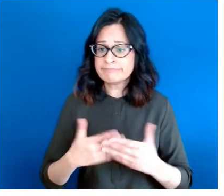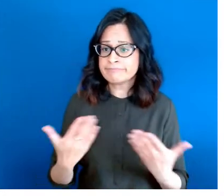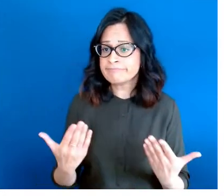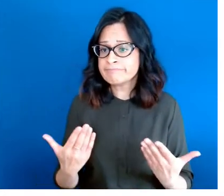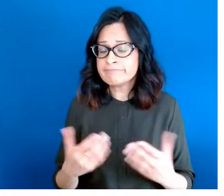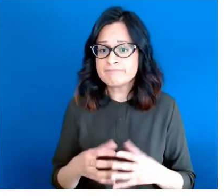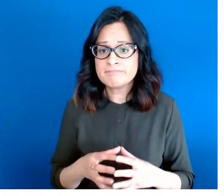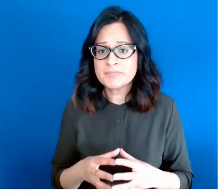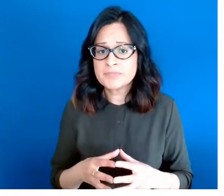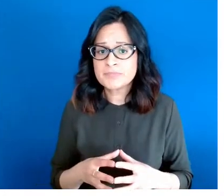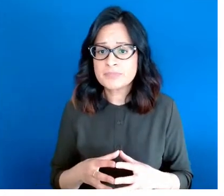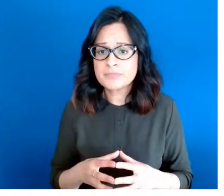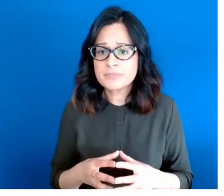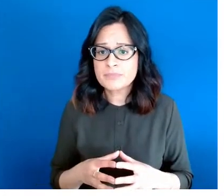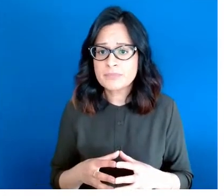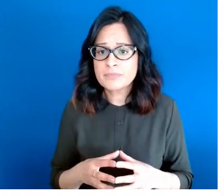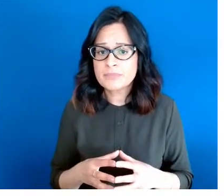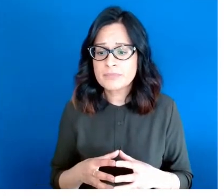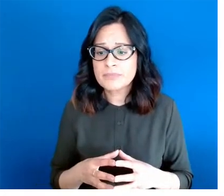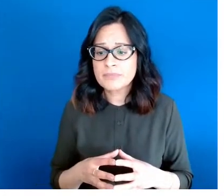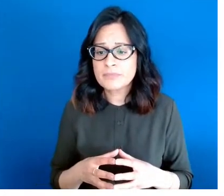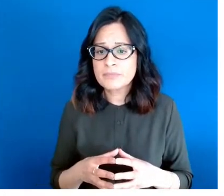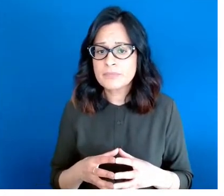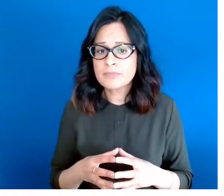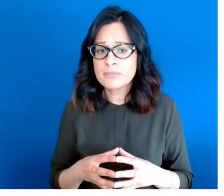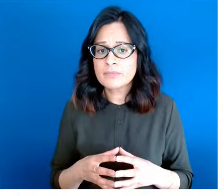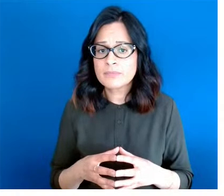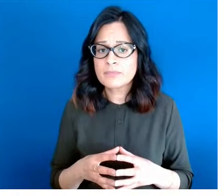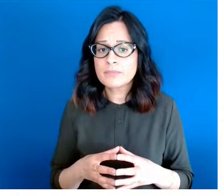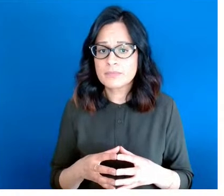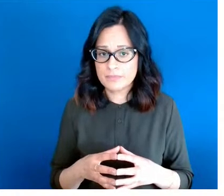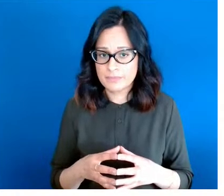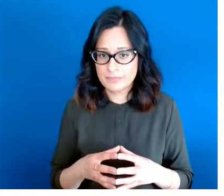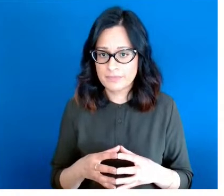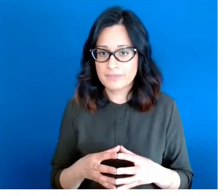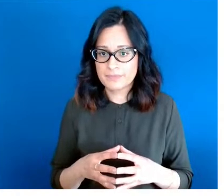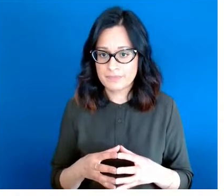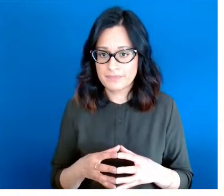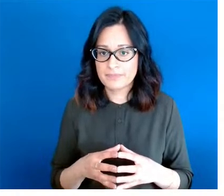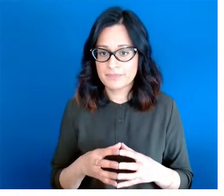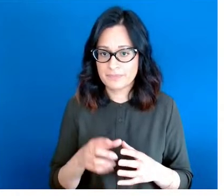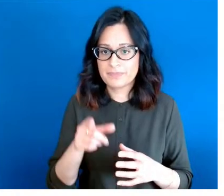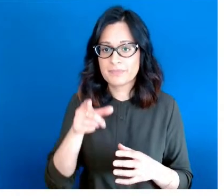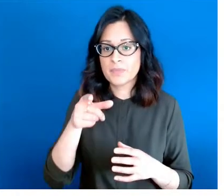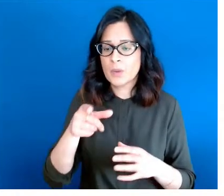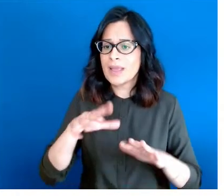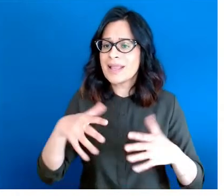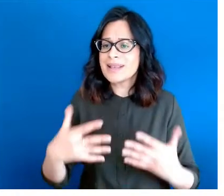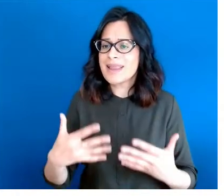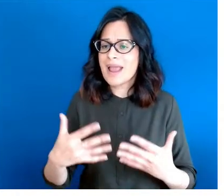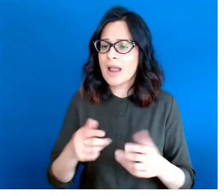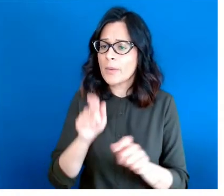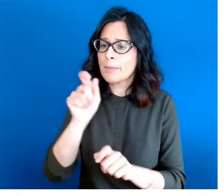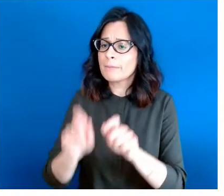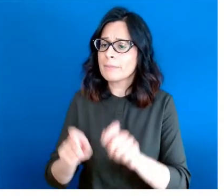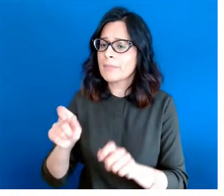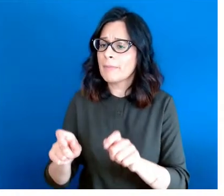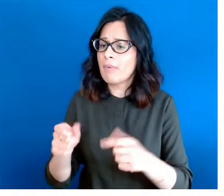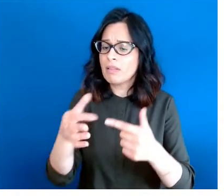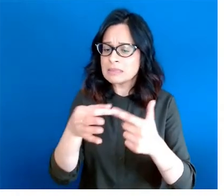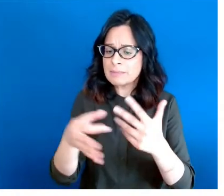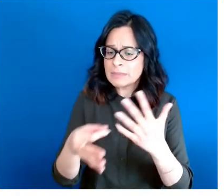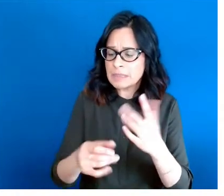So just to come back to the question and to illustrate the effect on productivity, this